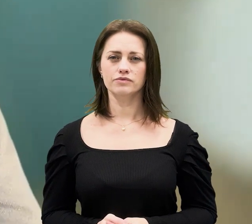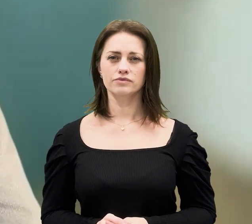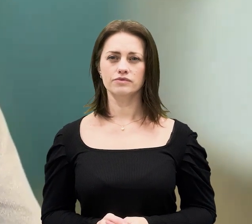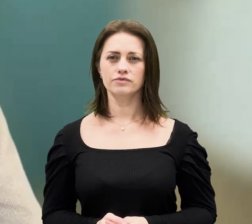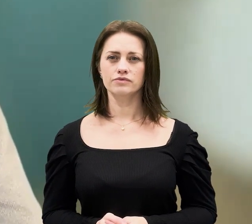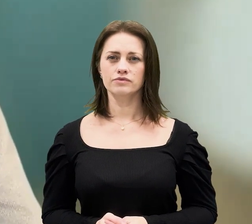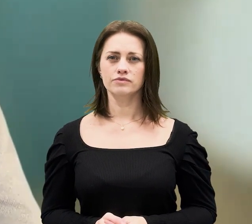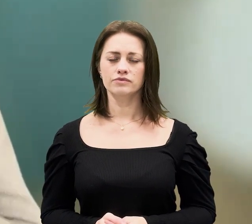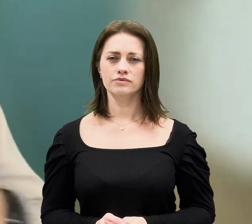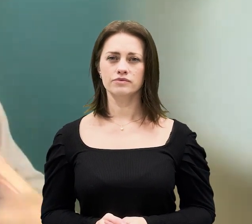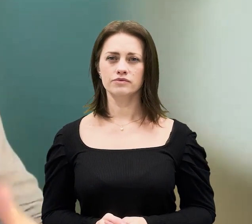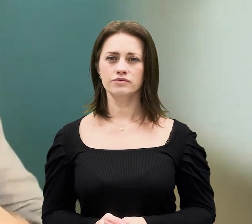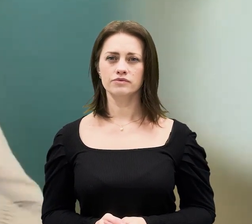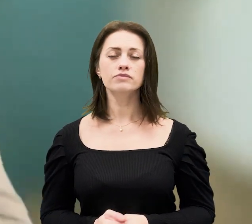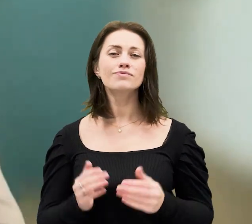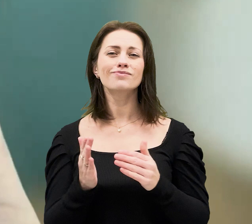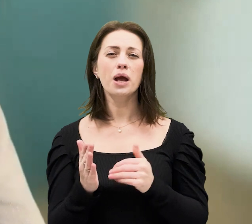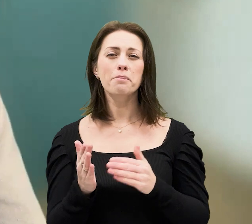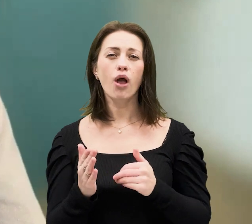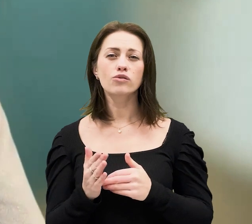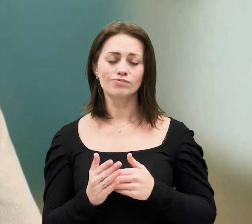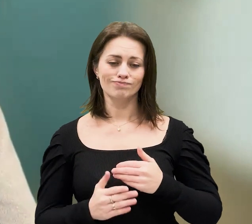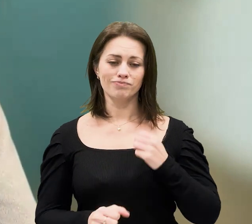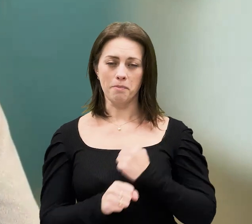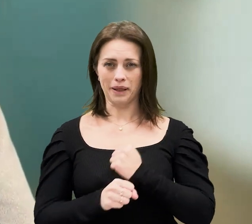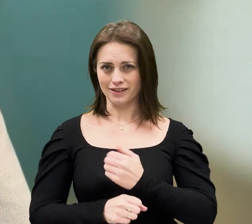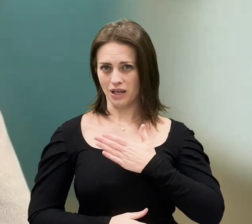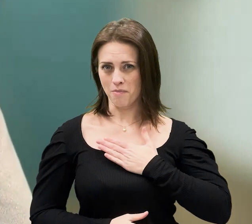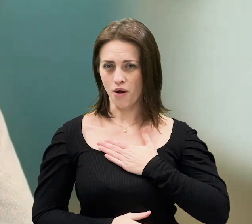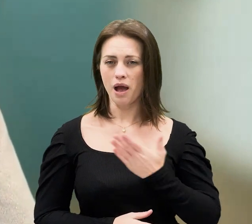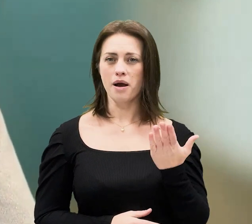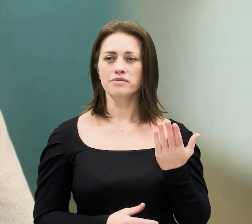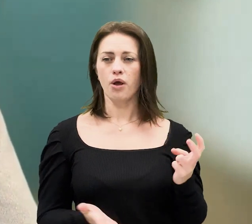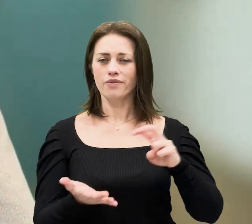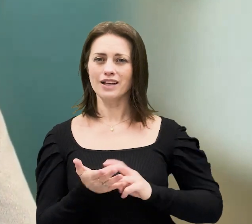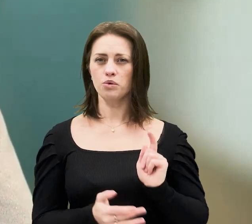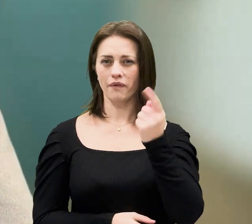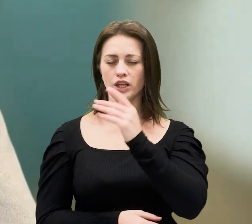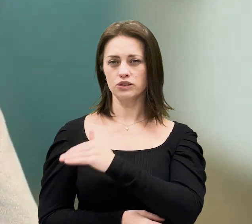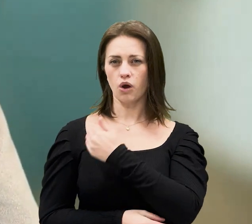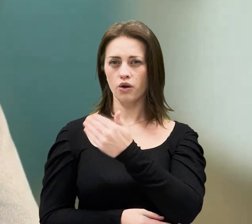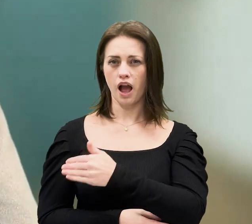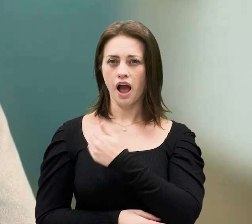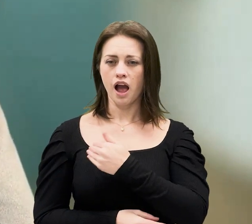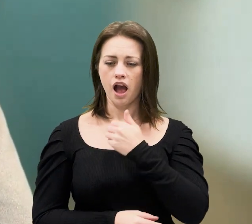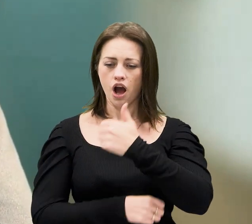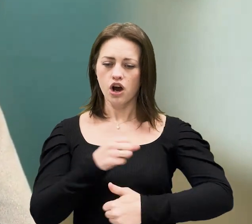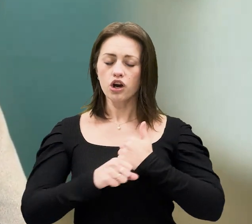very important topic. It's also because it's my work, but when I started at the university, it's in